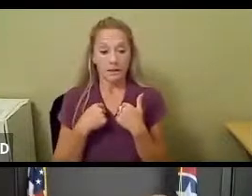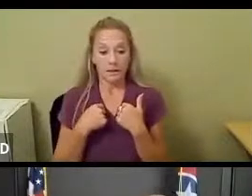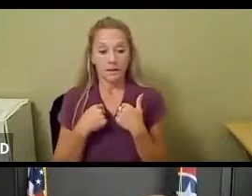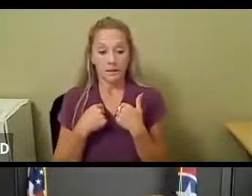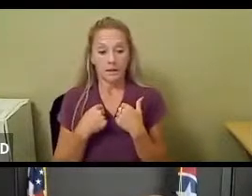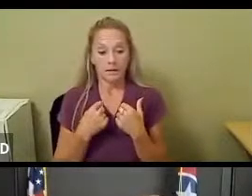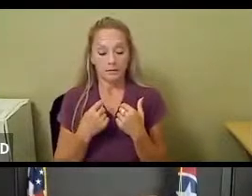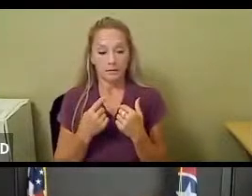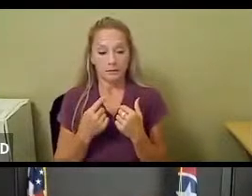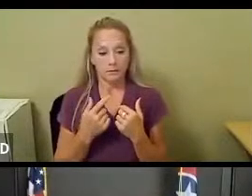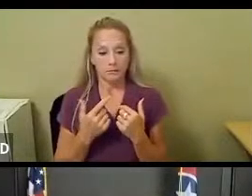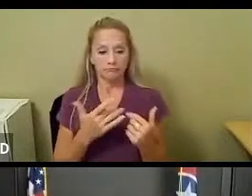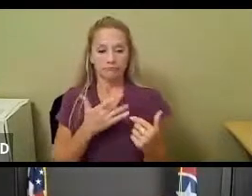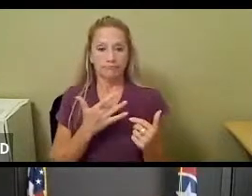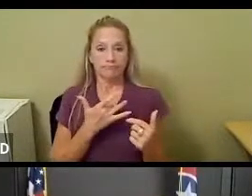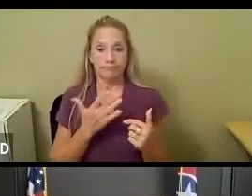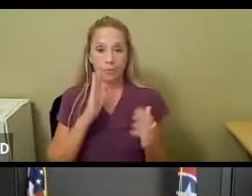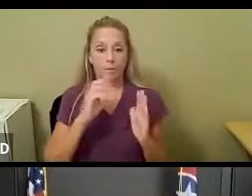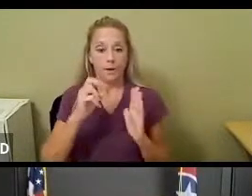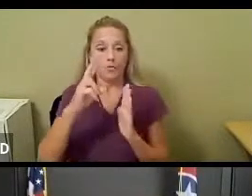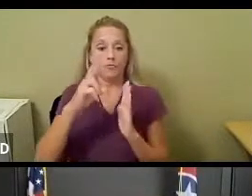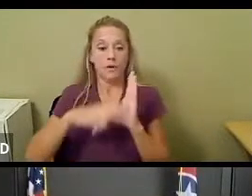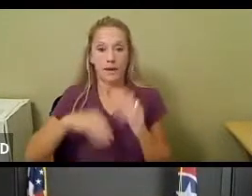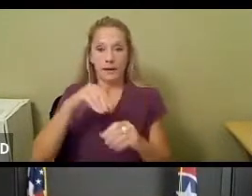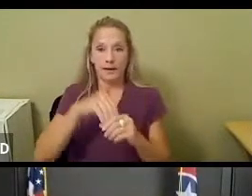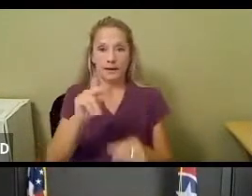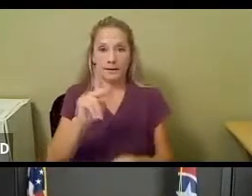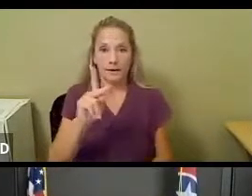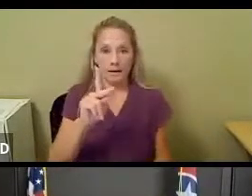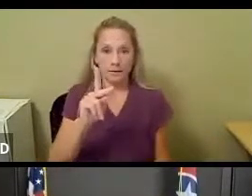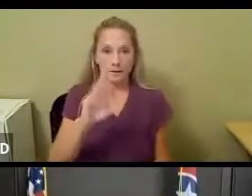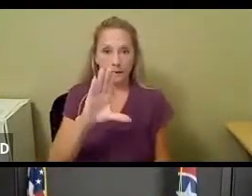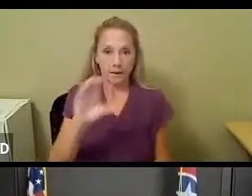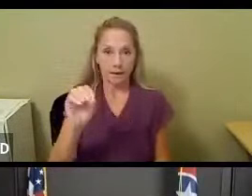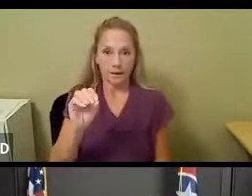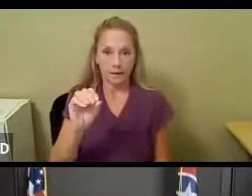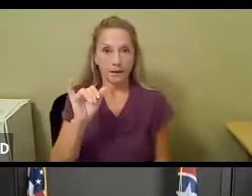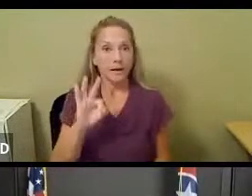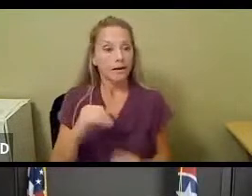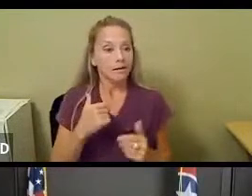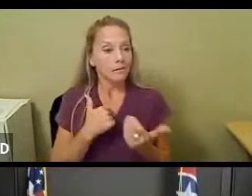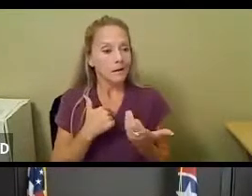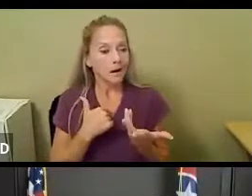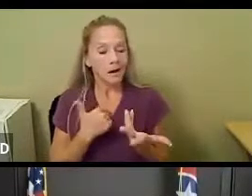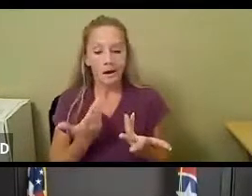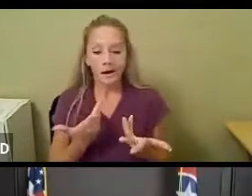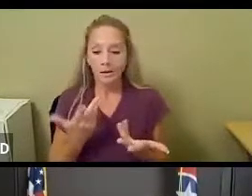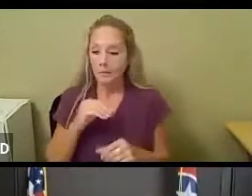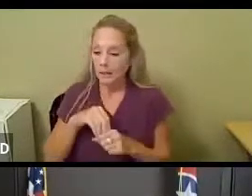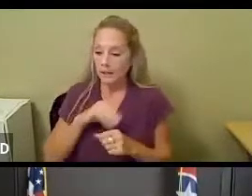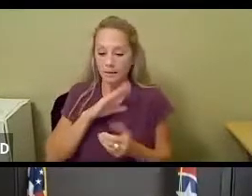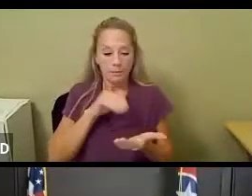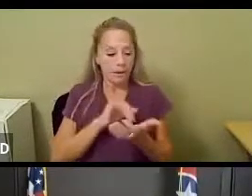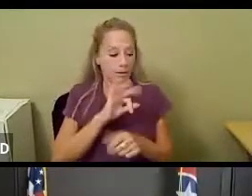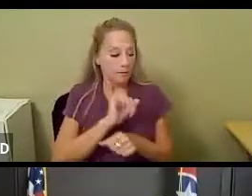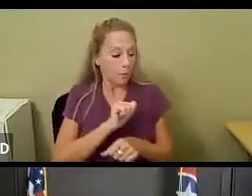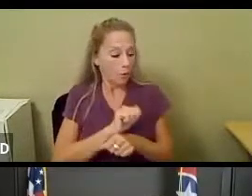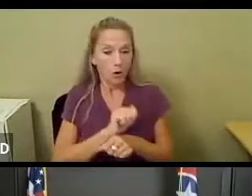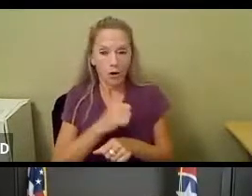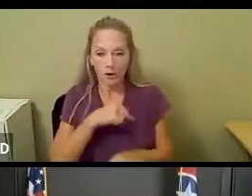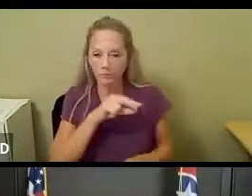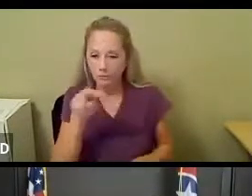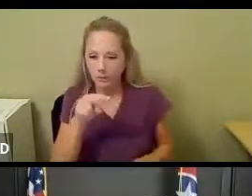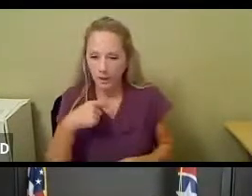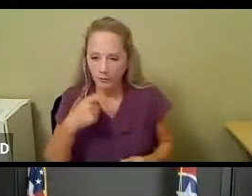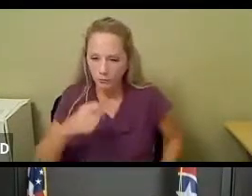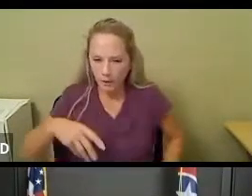if they're in that Knox County, because if I'm in the middle of other work, then I just will try to get to